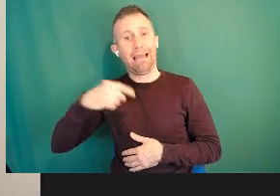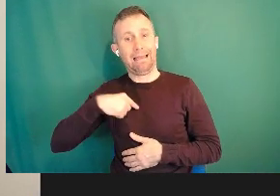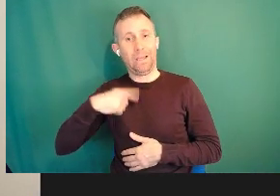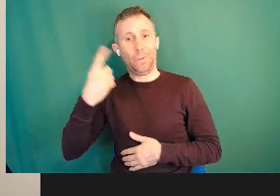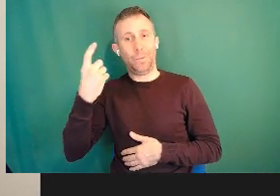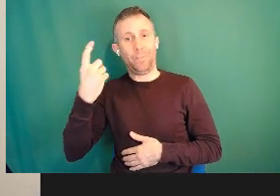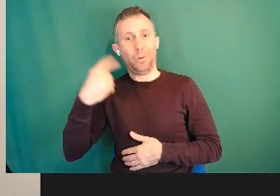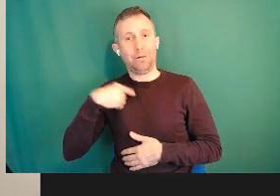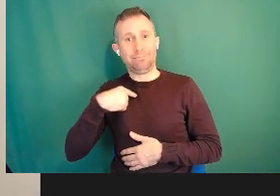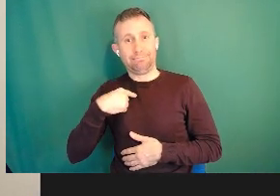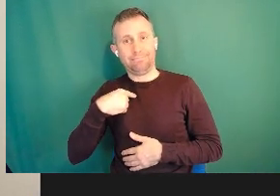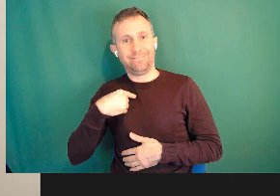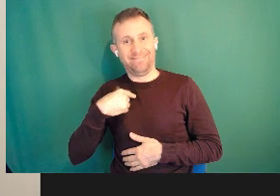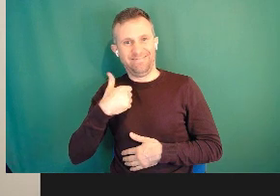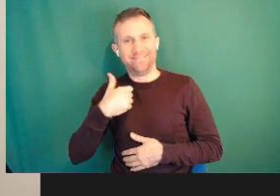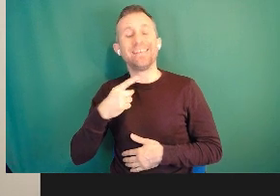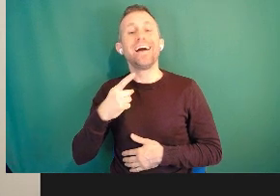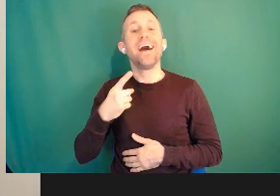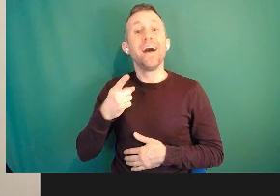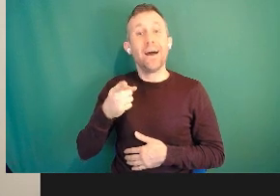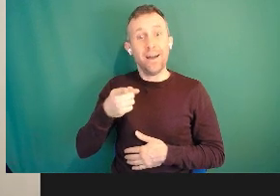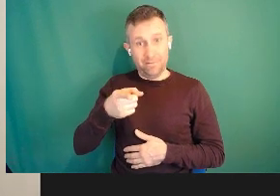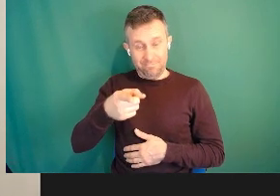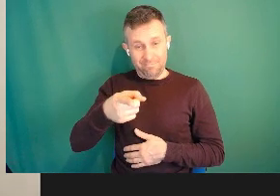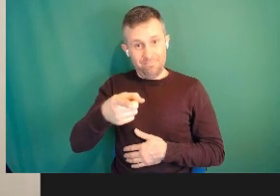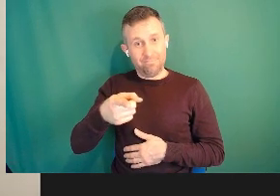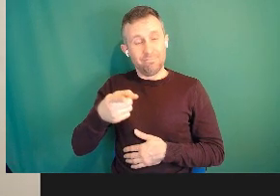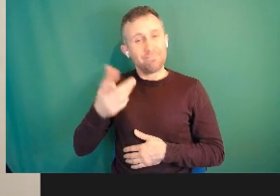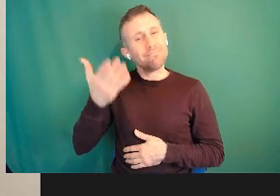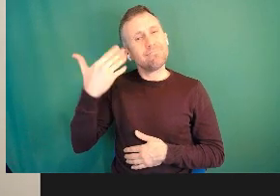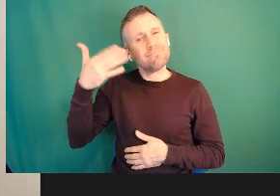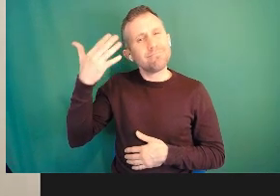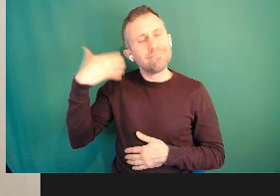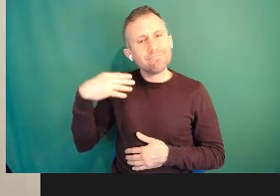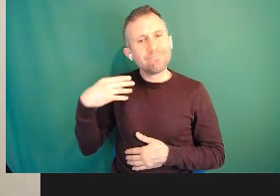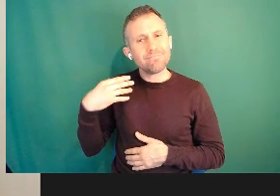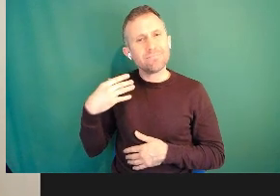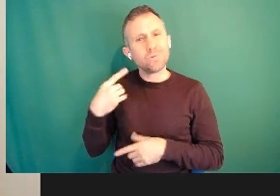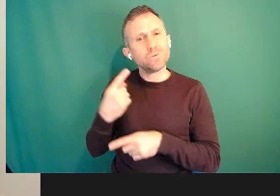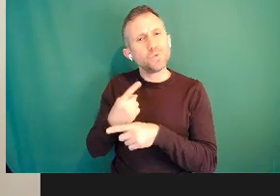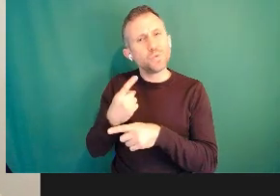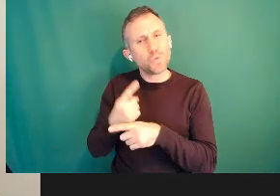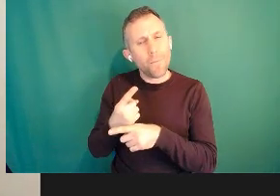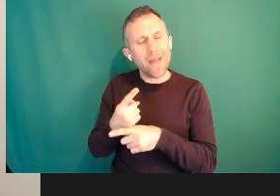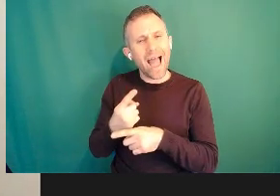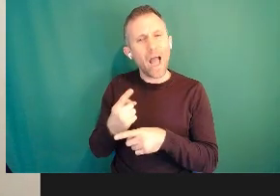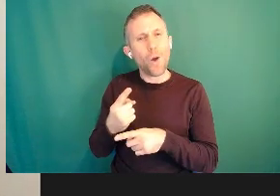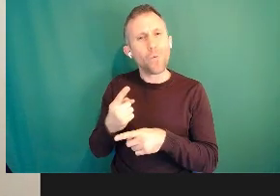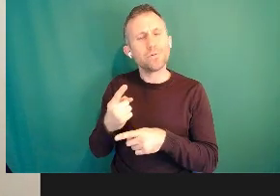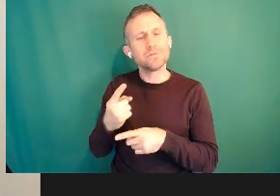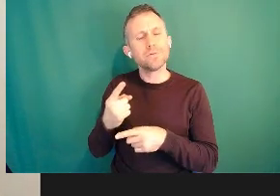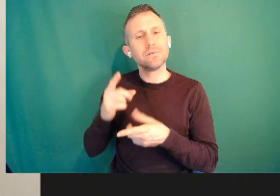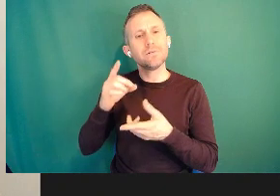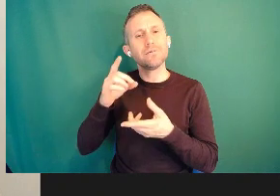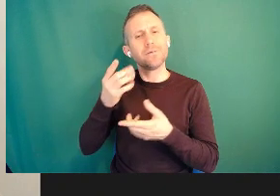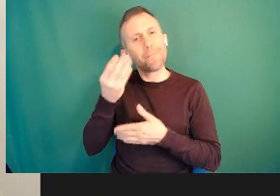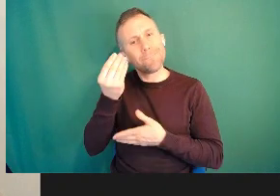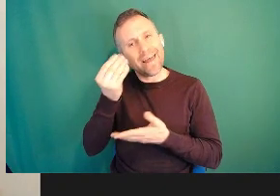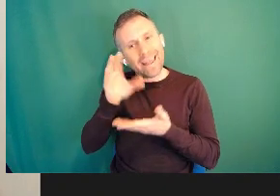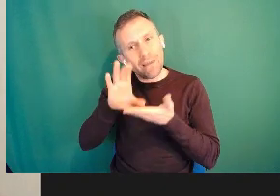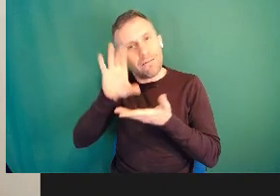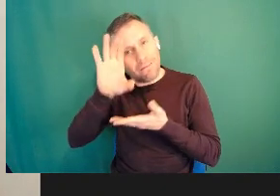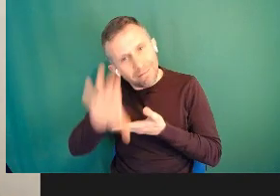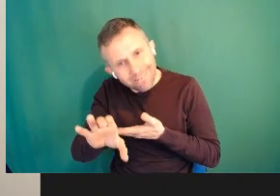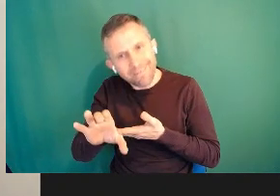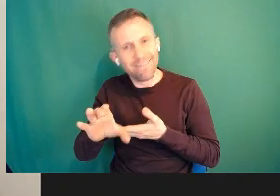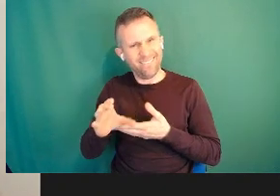that can go into the doll's house if they make a donation. Is that still the case, or do you